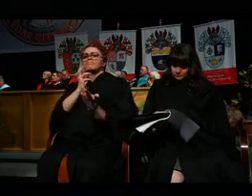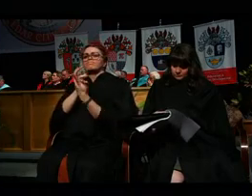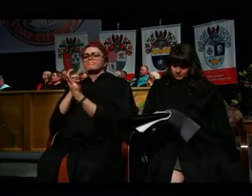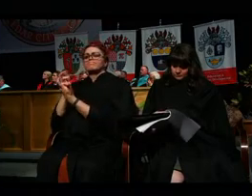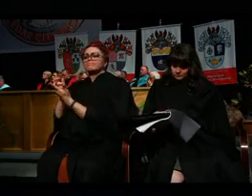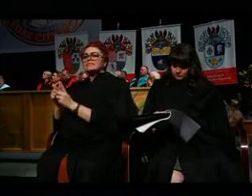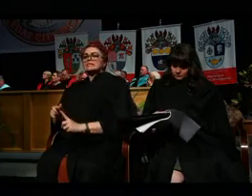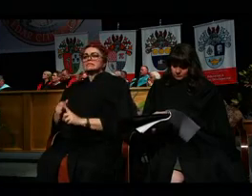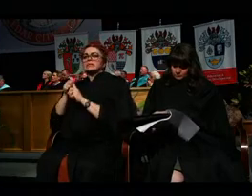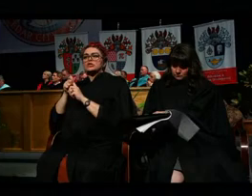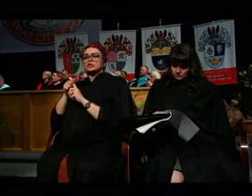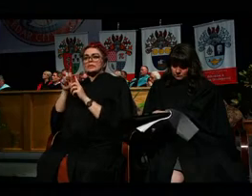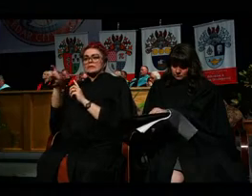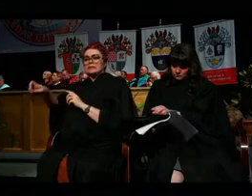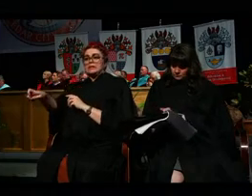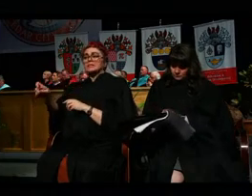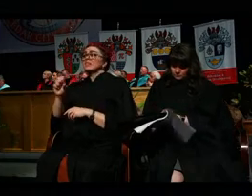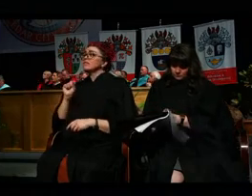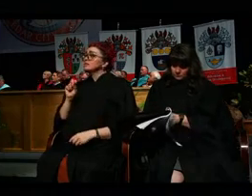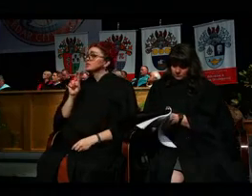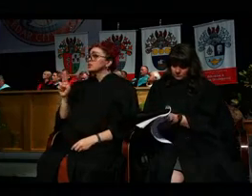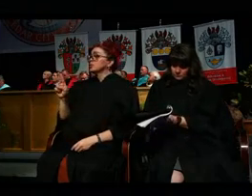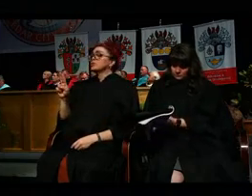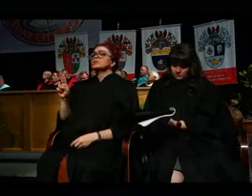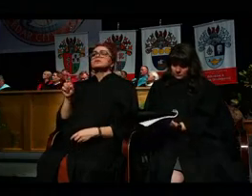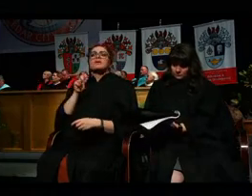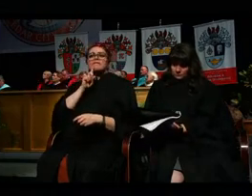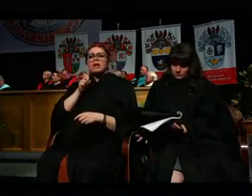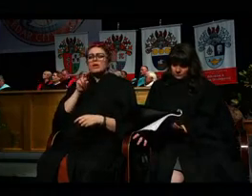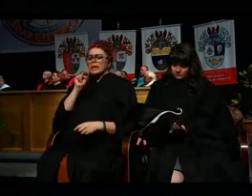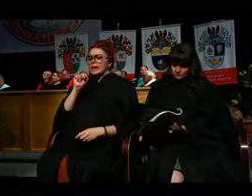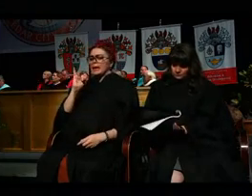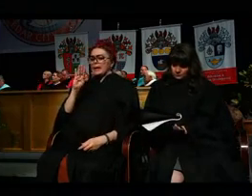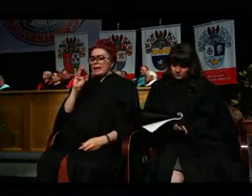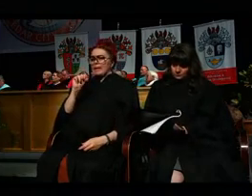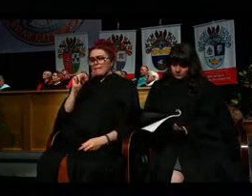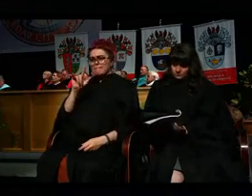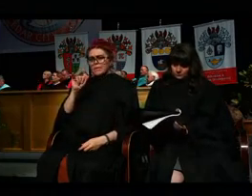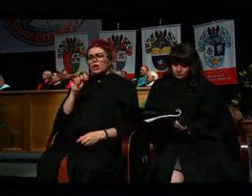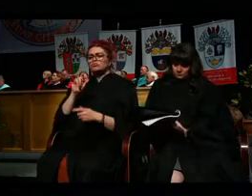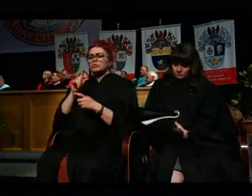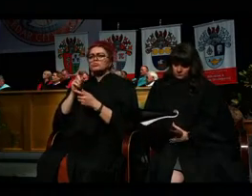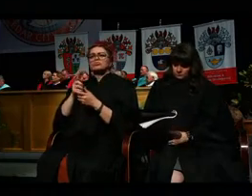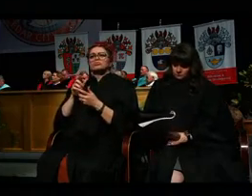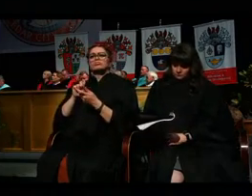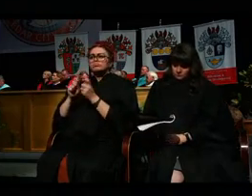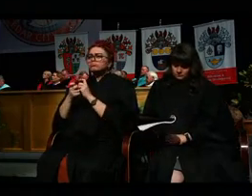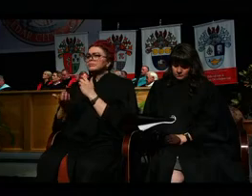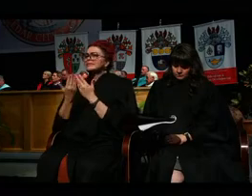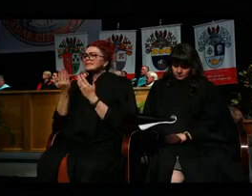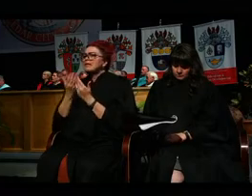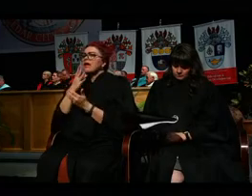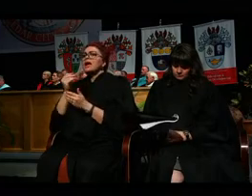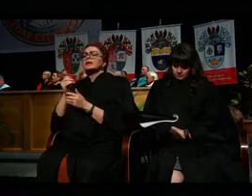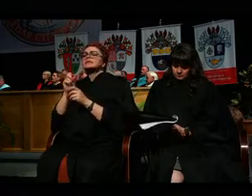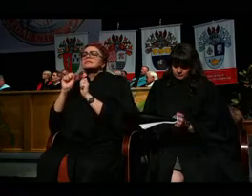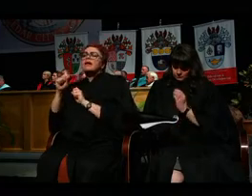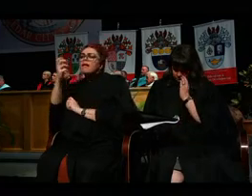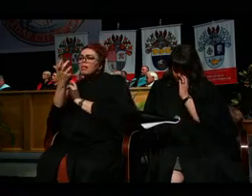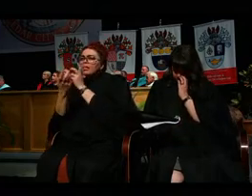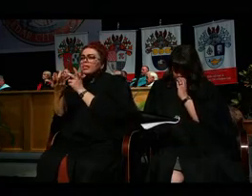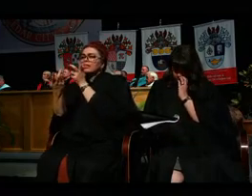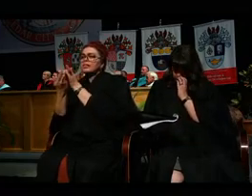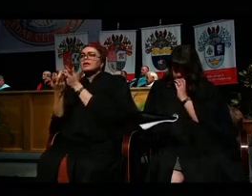unique needs. SUU has a history of being nimble, innovative, and adaptable to new ideas. In this